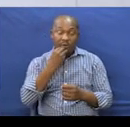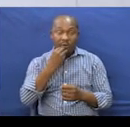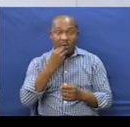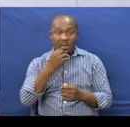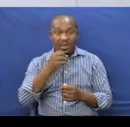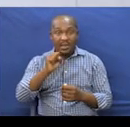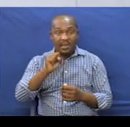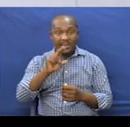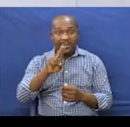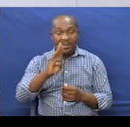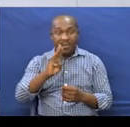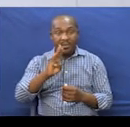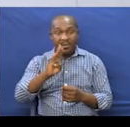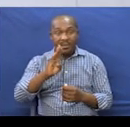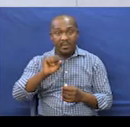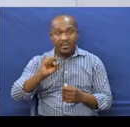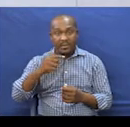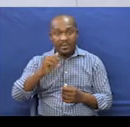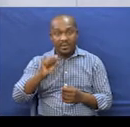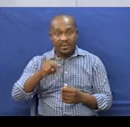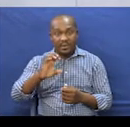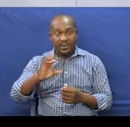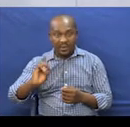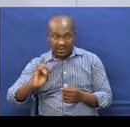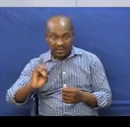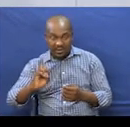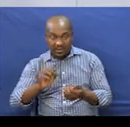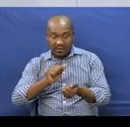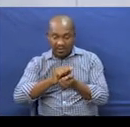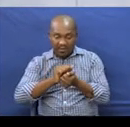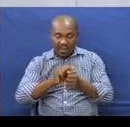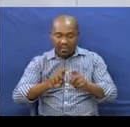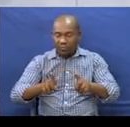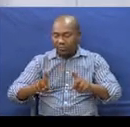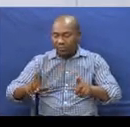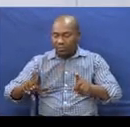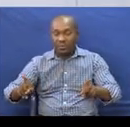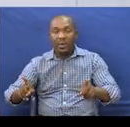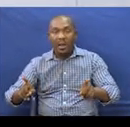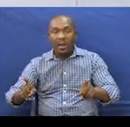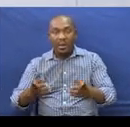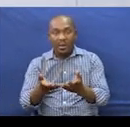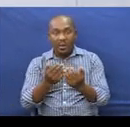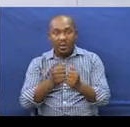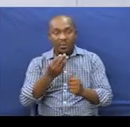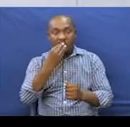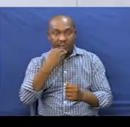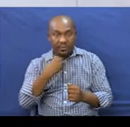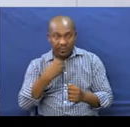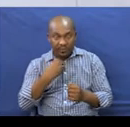which, when taken in and absorbed,